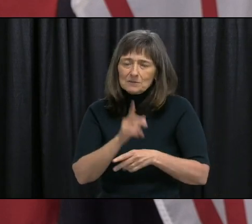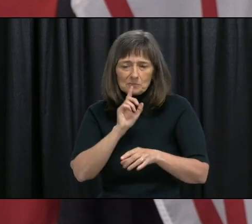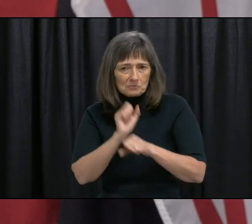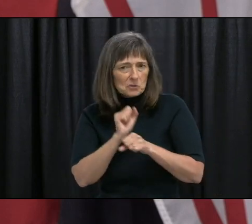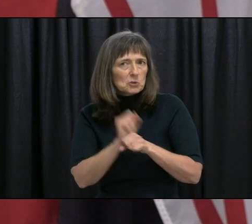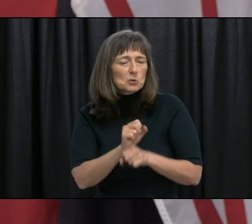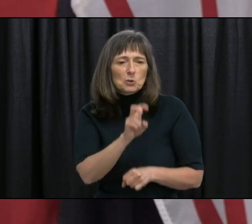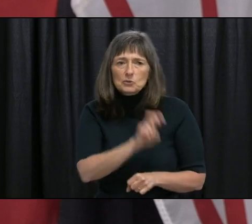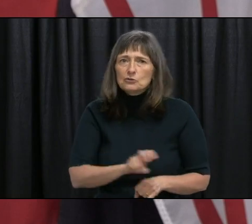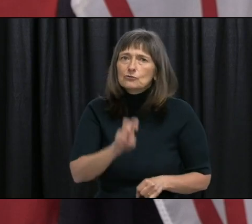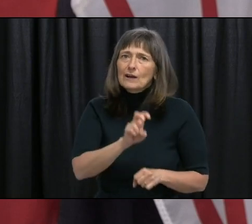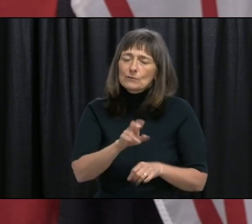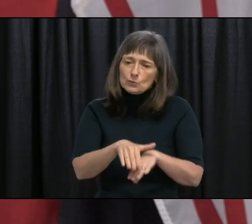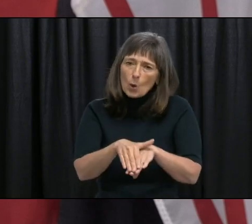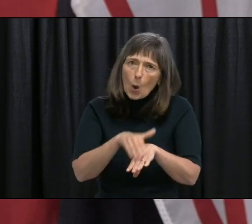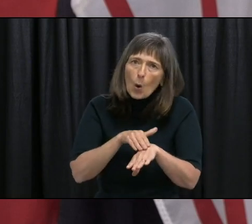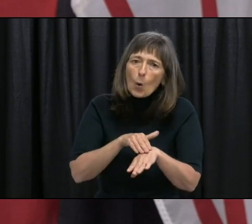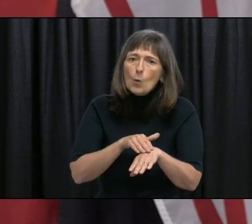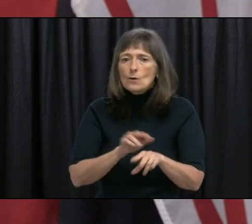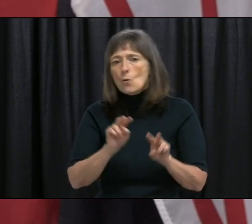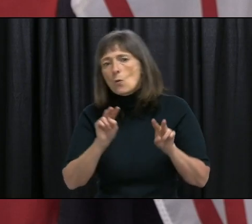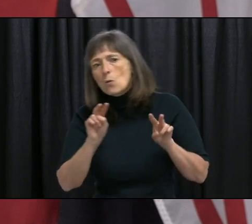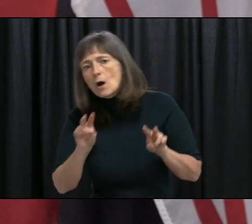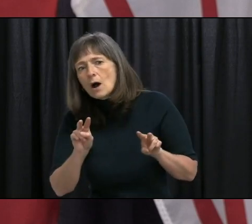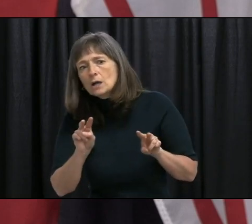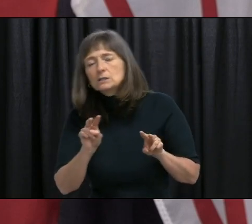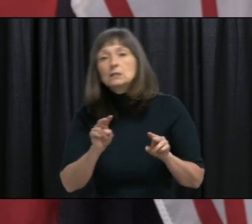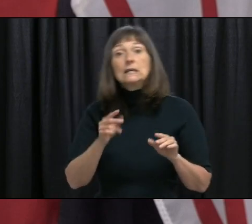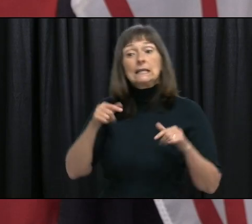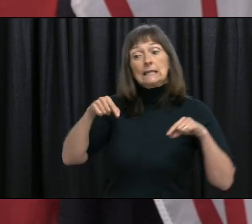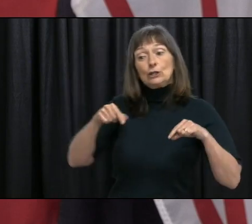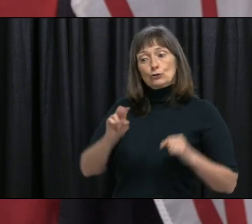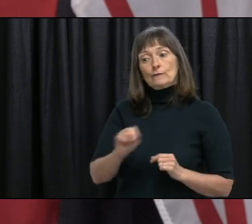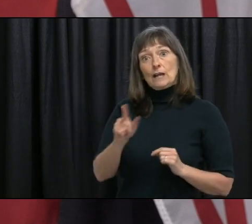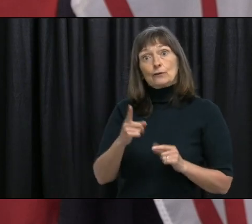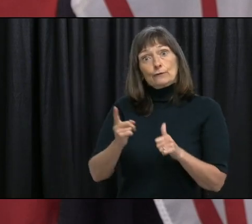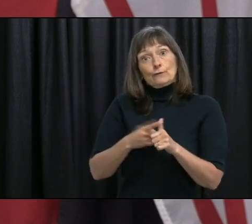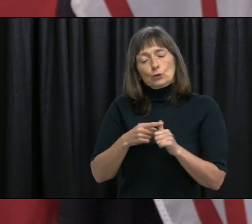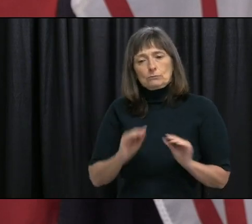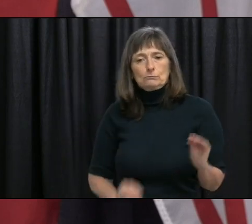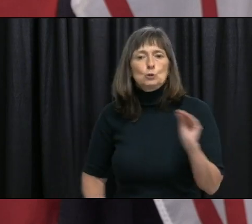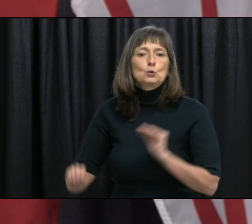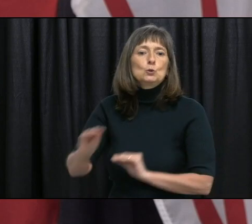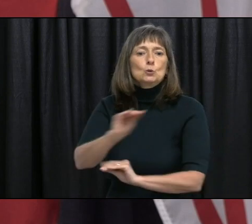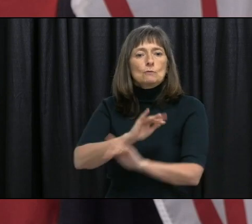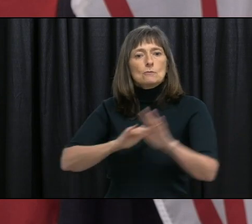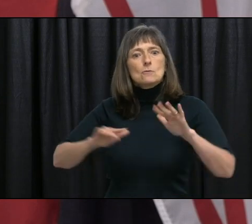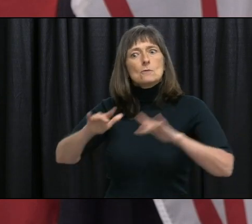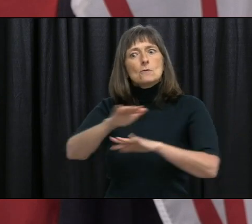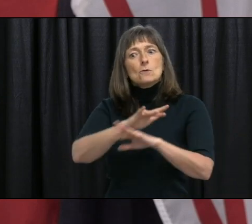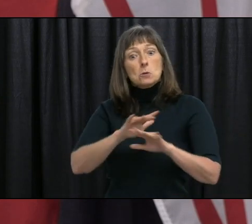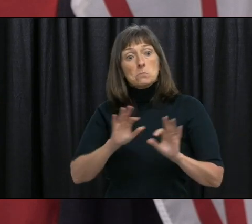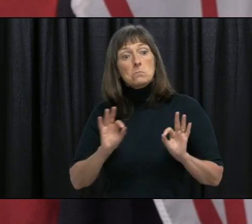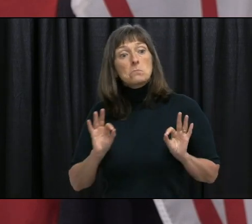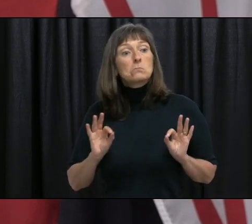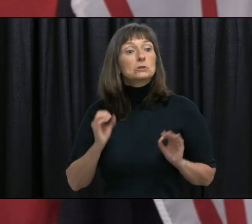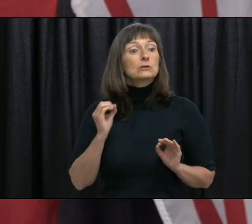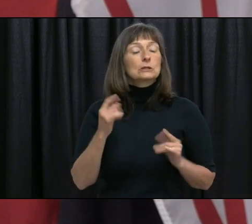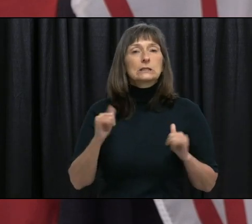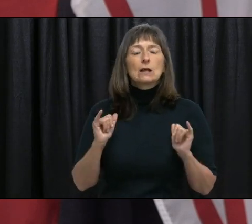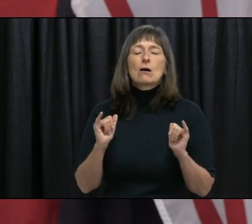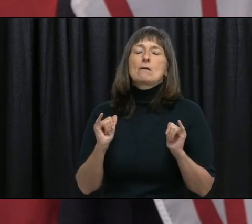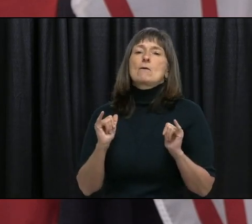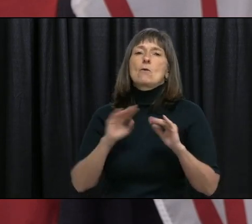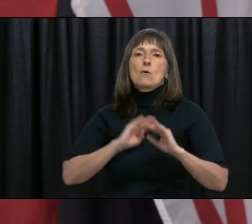travel restrictions and so on, making sure that people could travel around our province safely. We want to get there, but in order for us to get there, we must